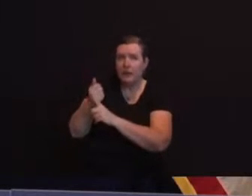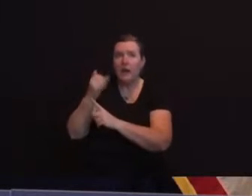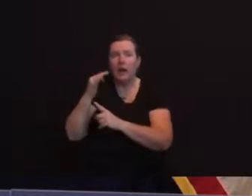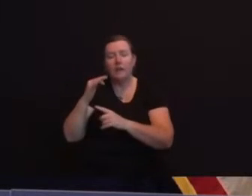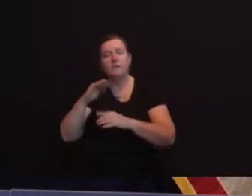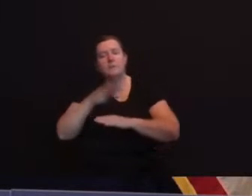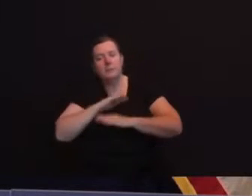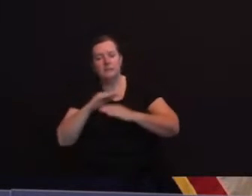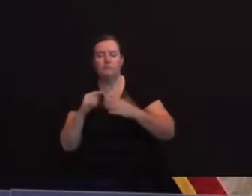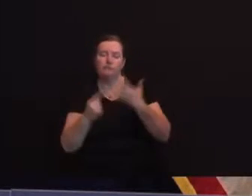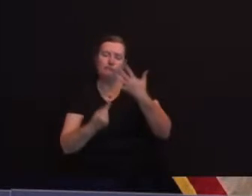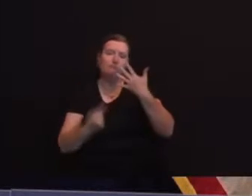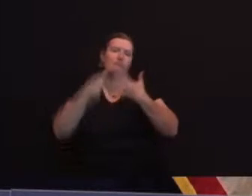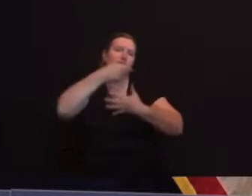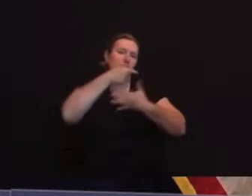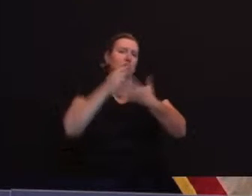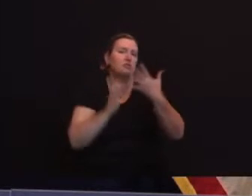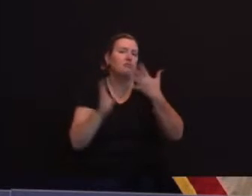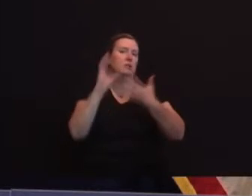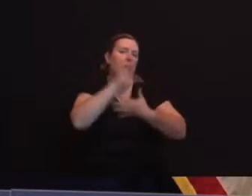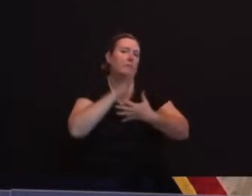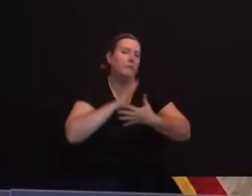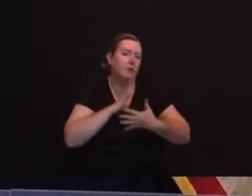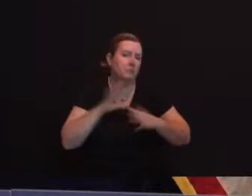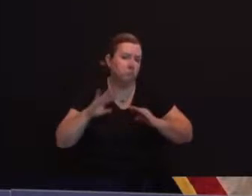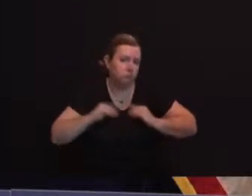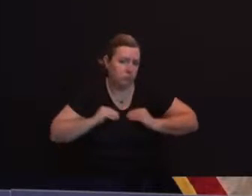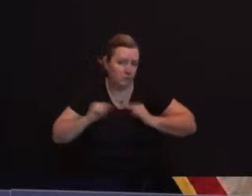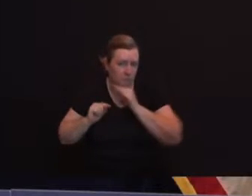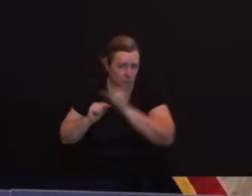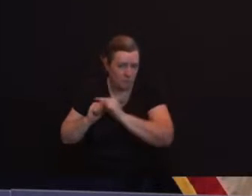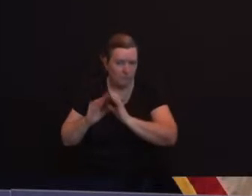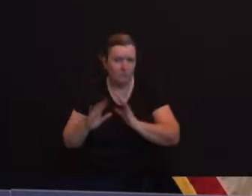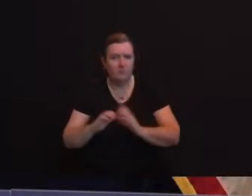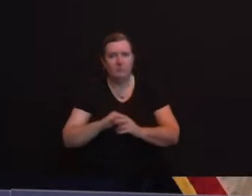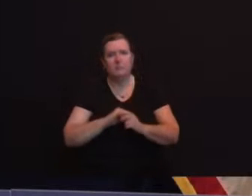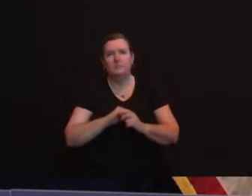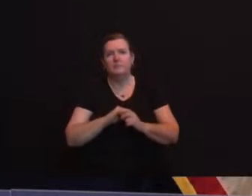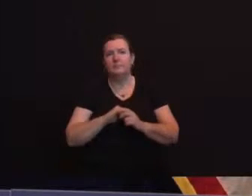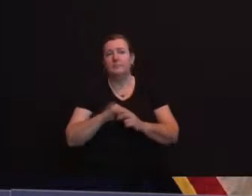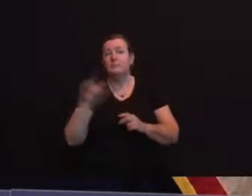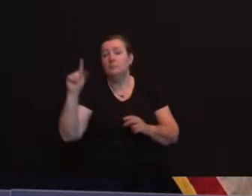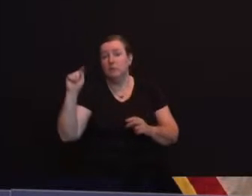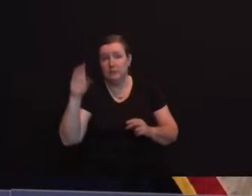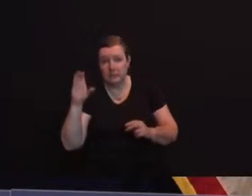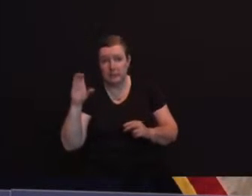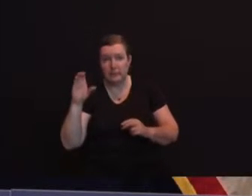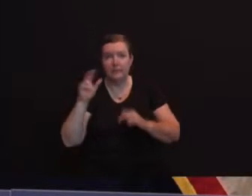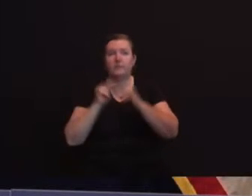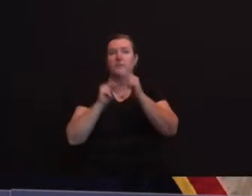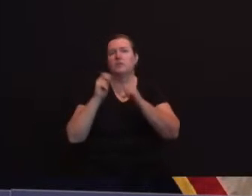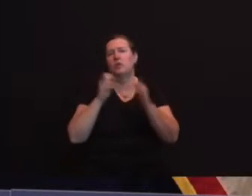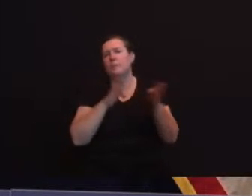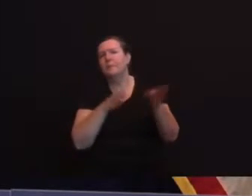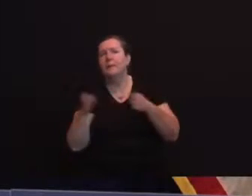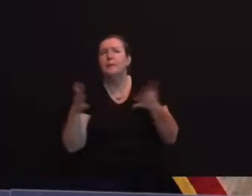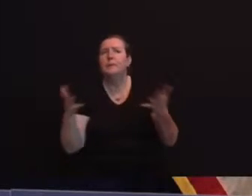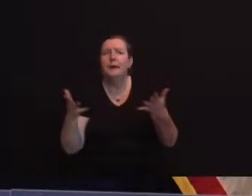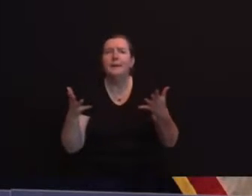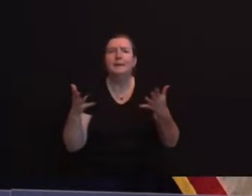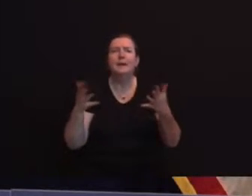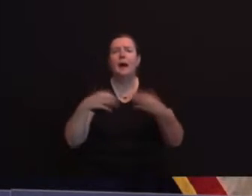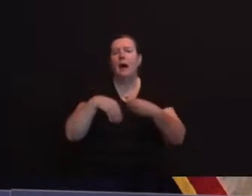care facilities should plan to accommodate increased virtual communications for residents and their loved ones during the